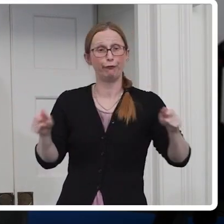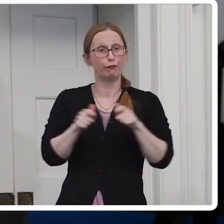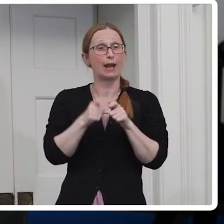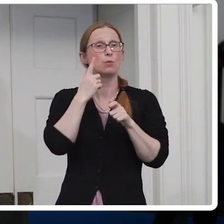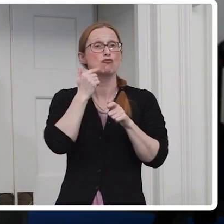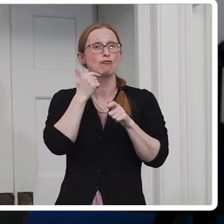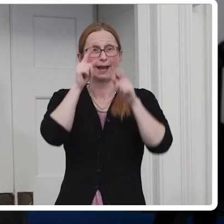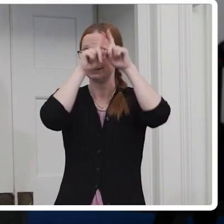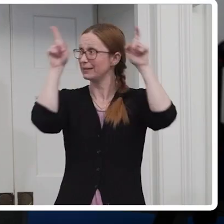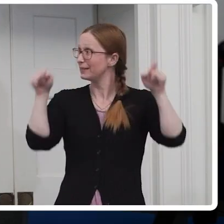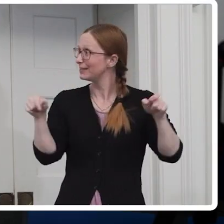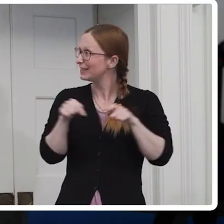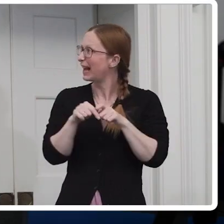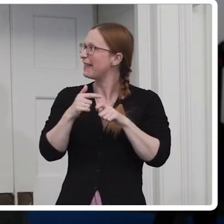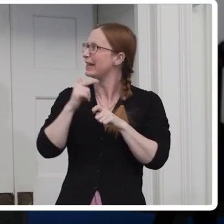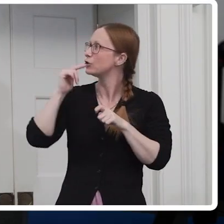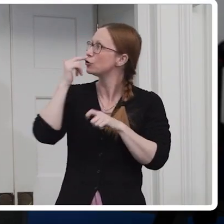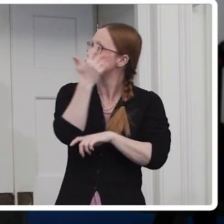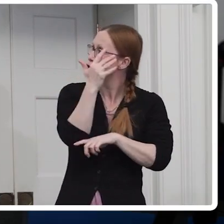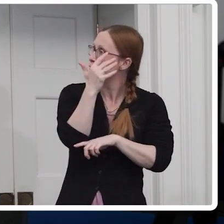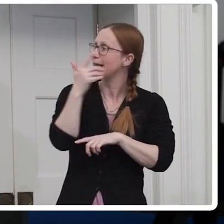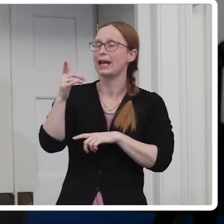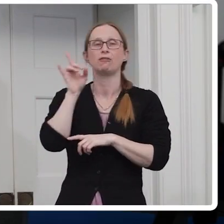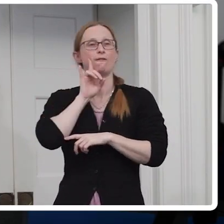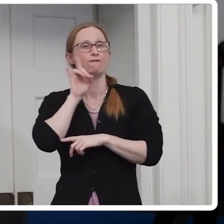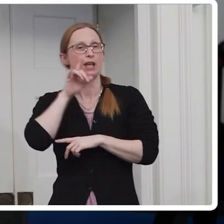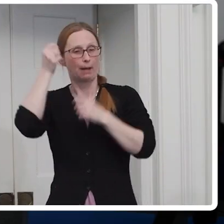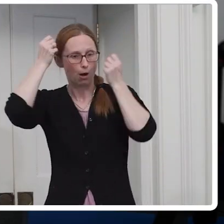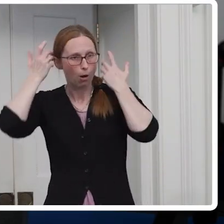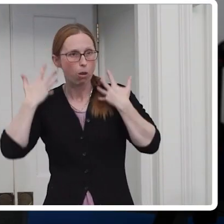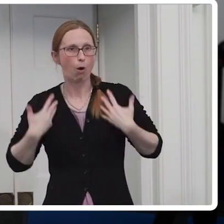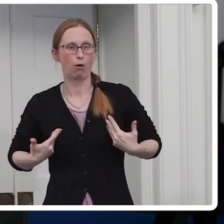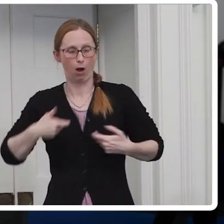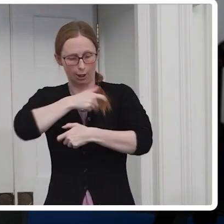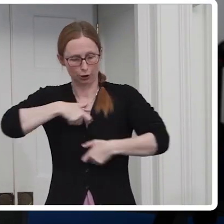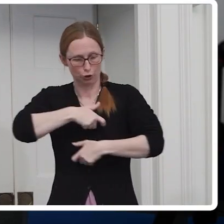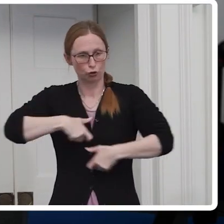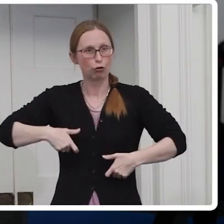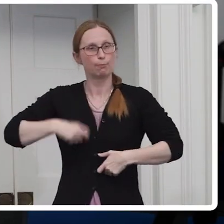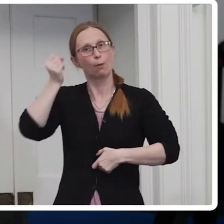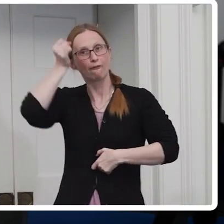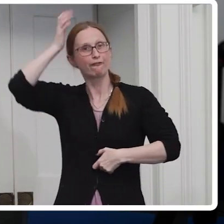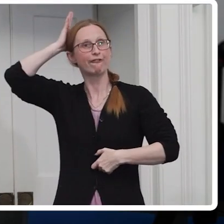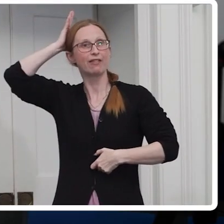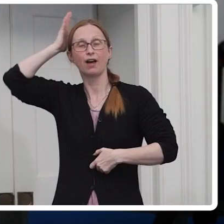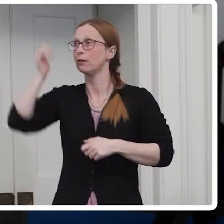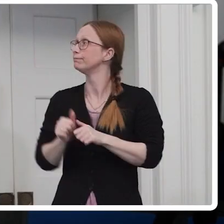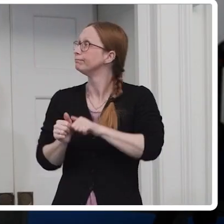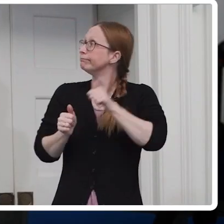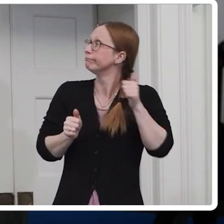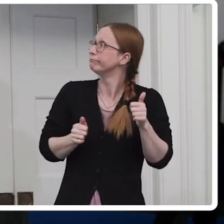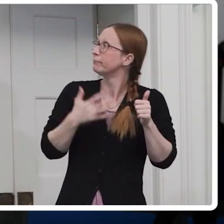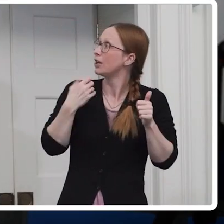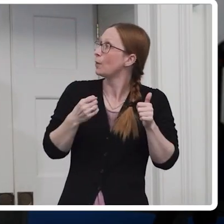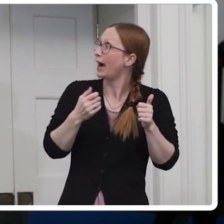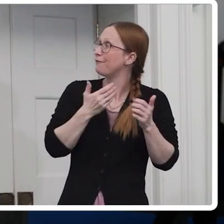scene is framed by a red border, and on each side a tree is depicted, and on the left you've got a feminine figure with long hair, striped top and a feathered hat, and